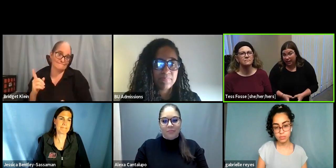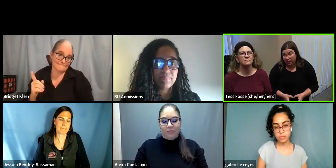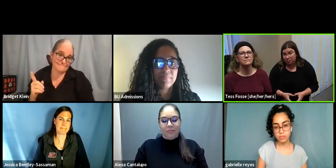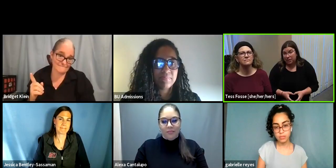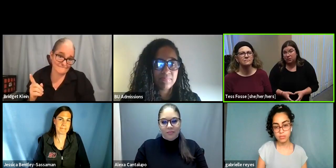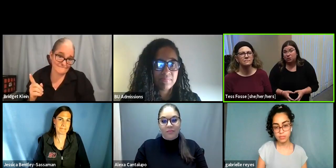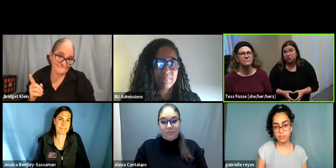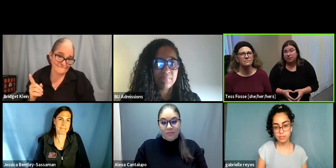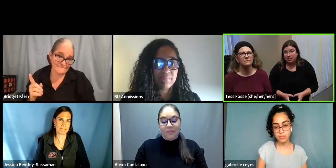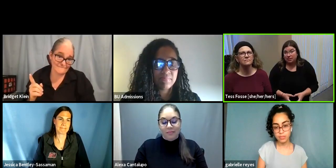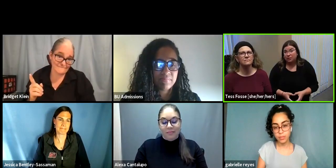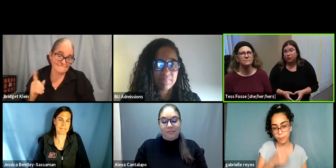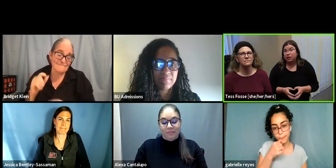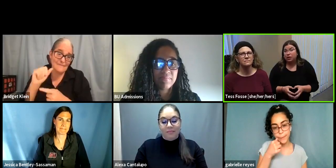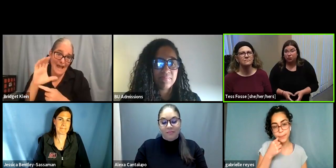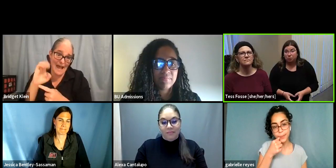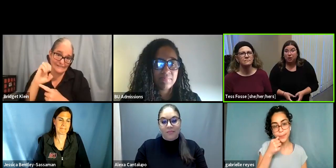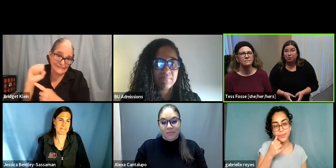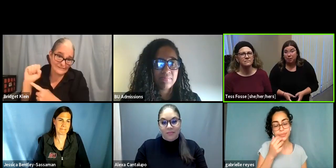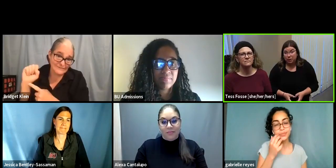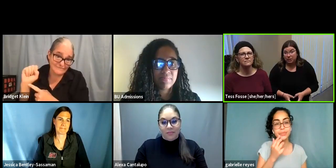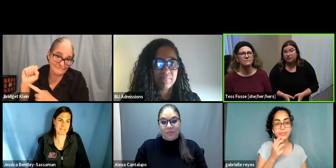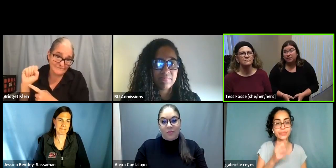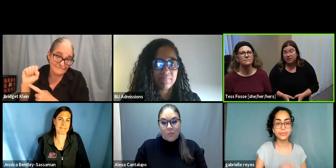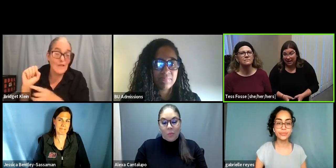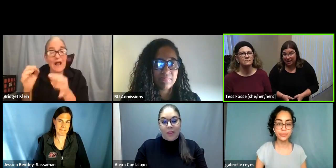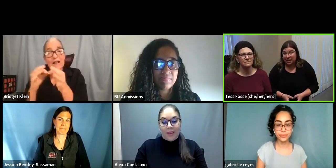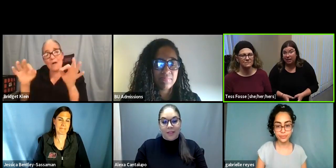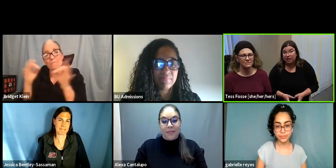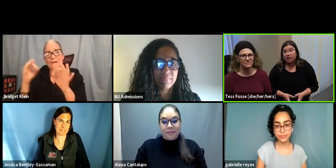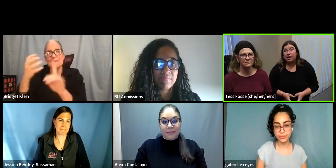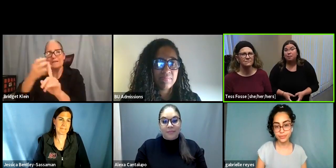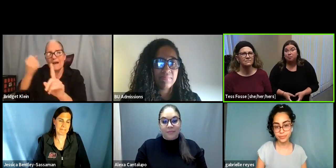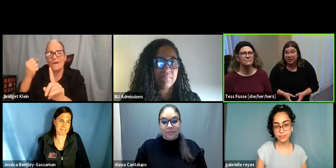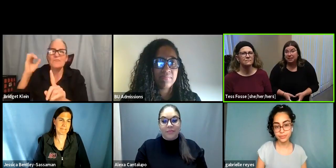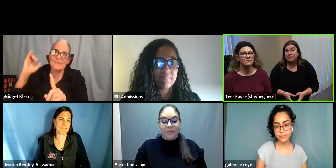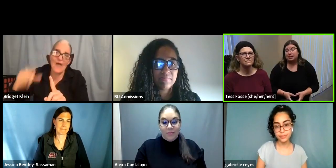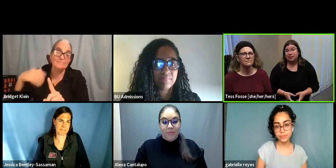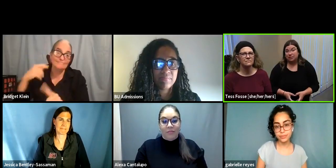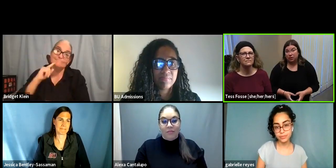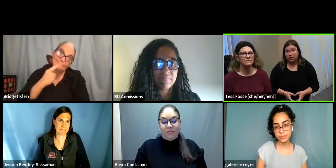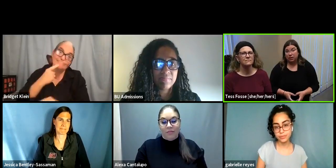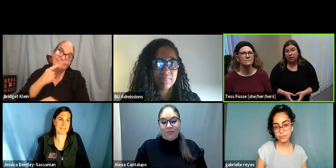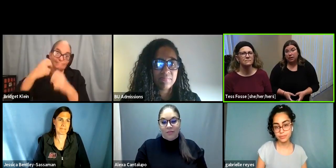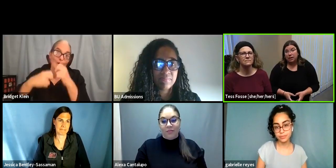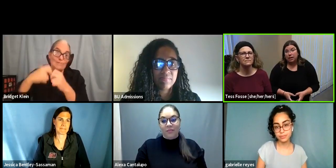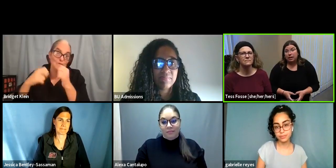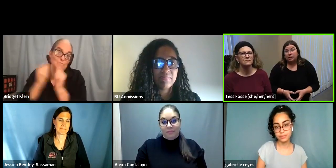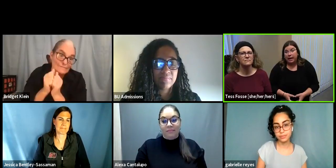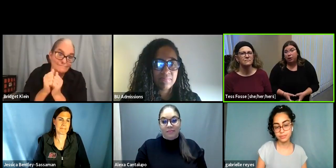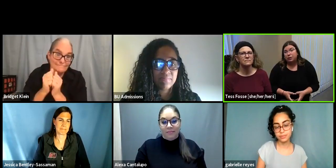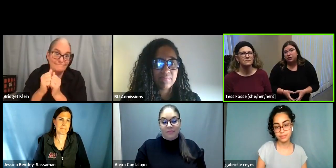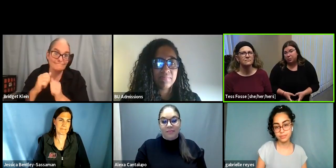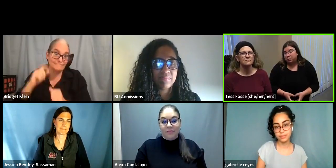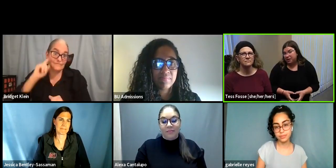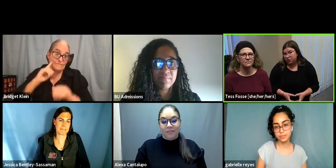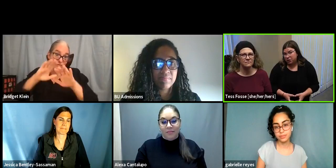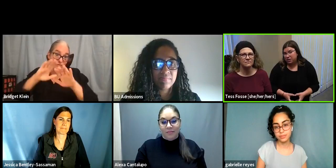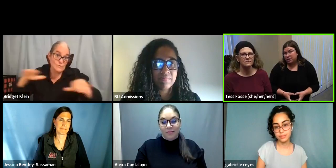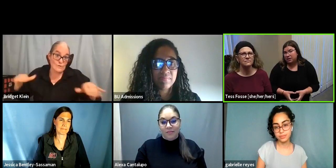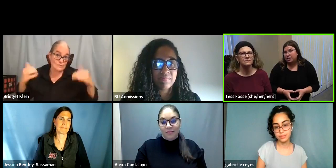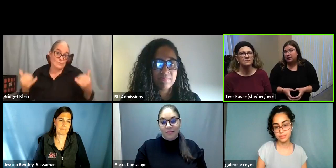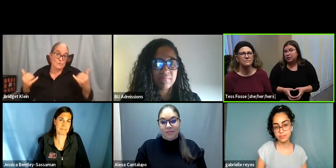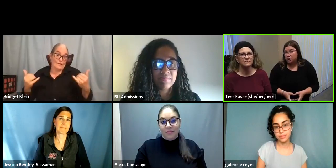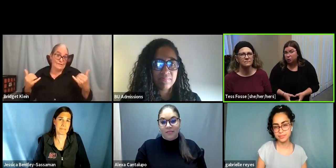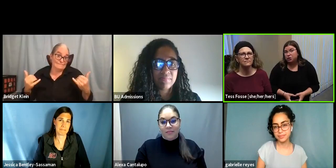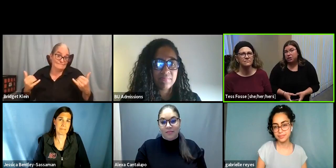can develop into successful contributing members of society and be successful. Language